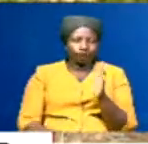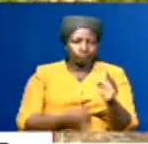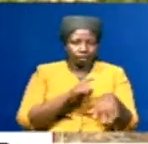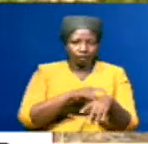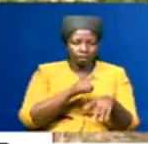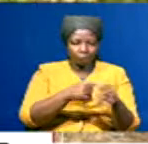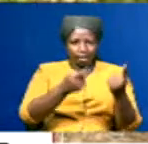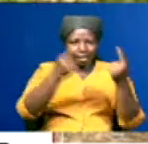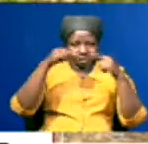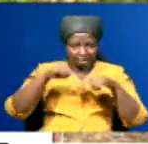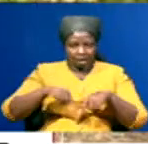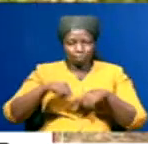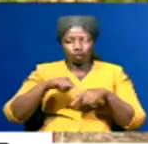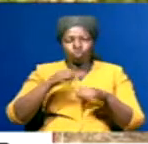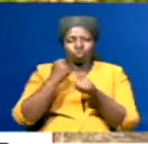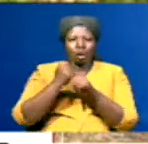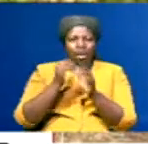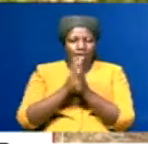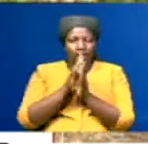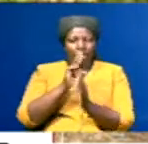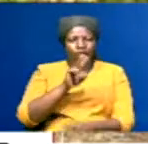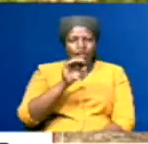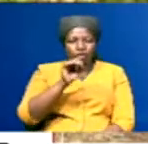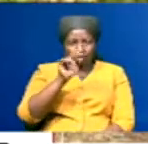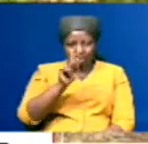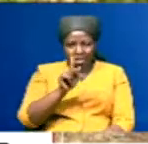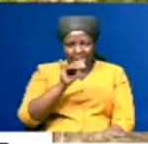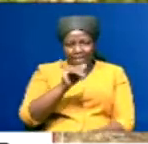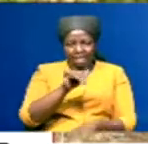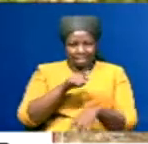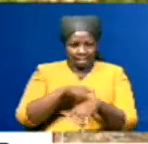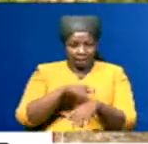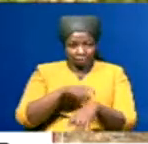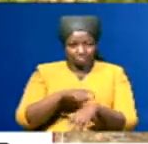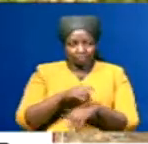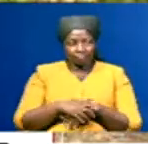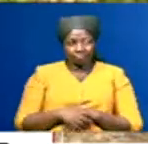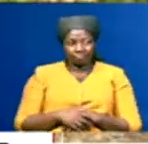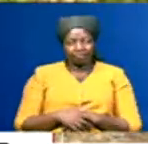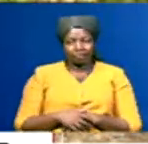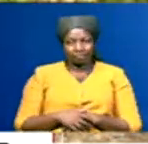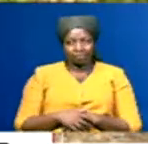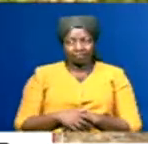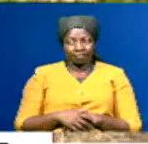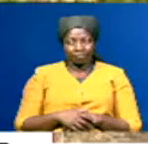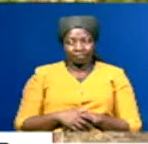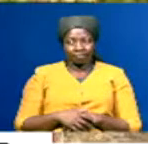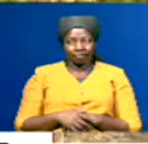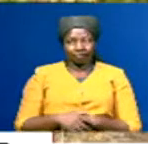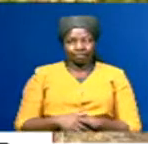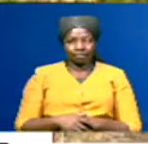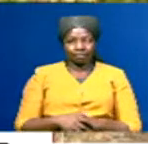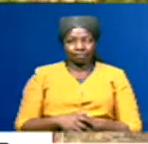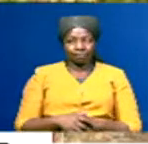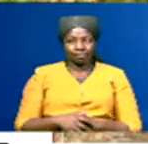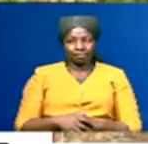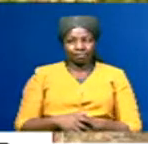to VOK, part-time first, they were not